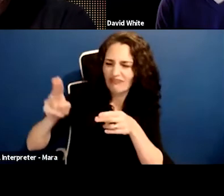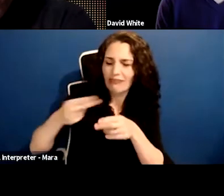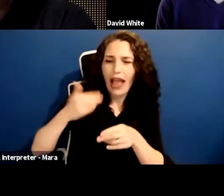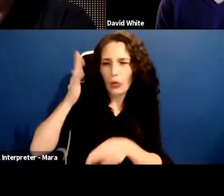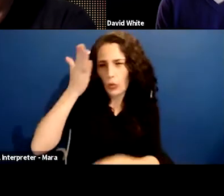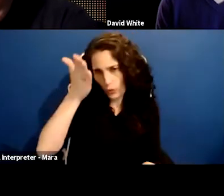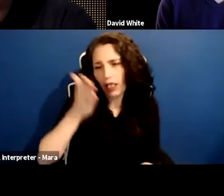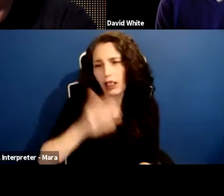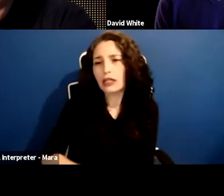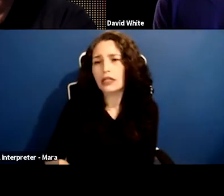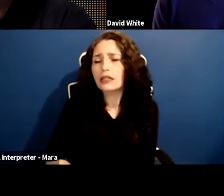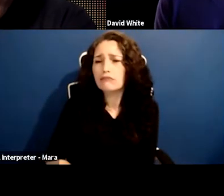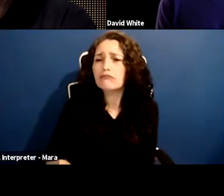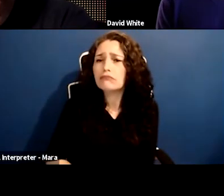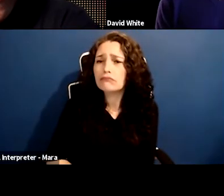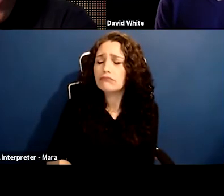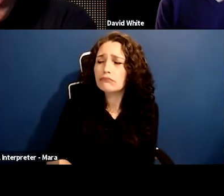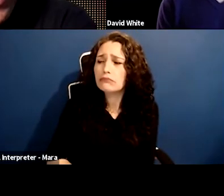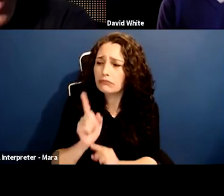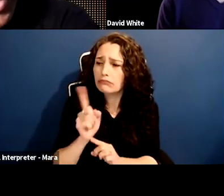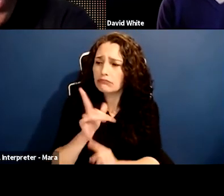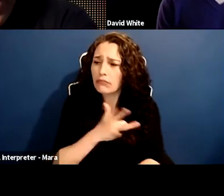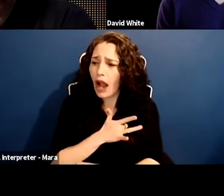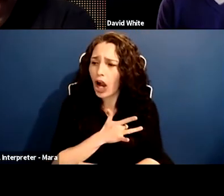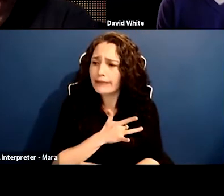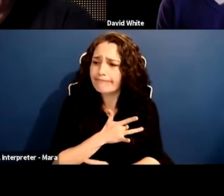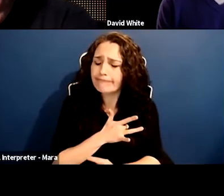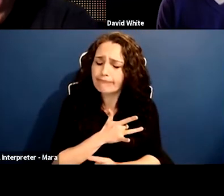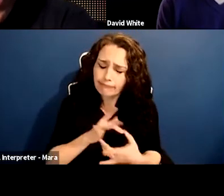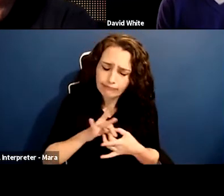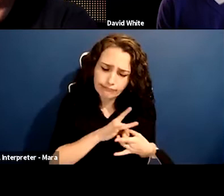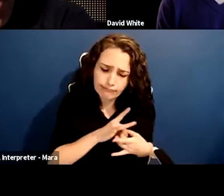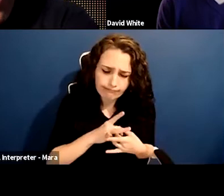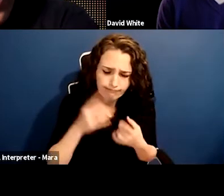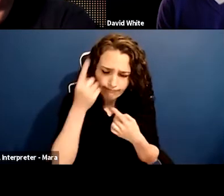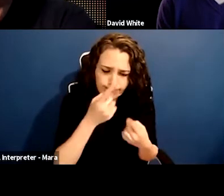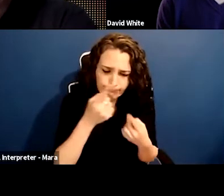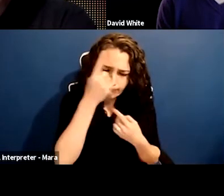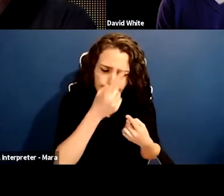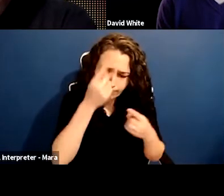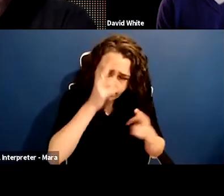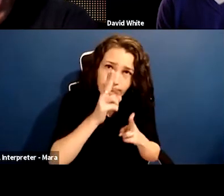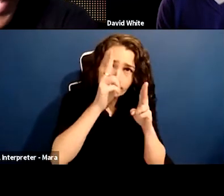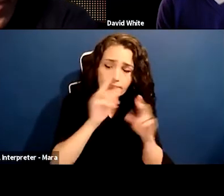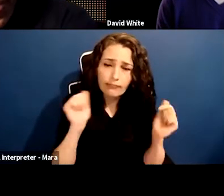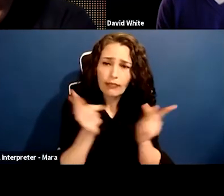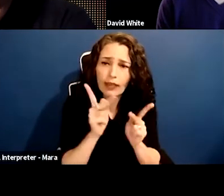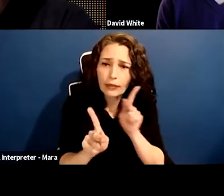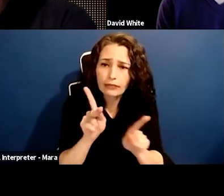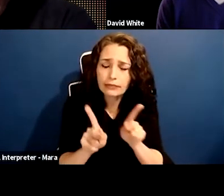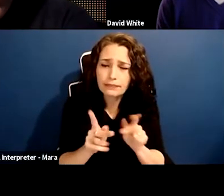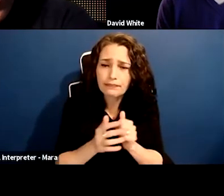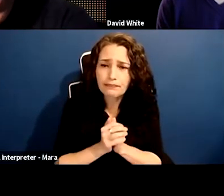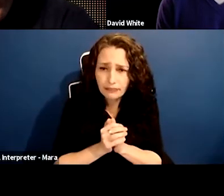a moment of heartfelt consideration for all those, any of